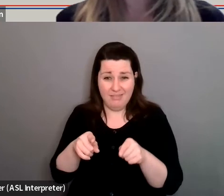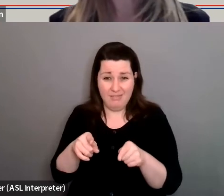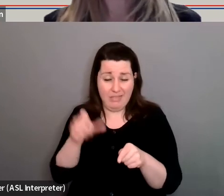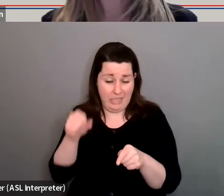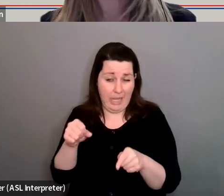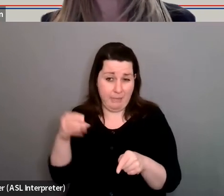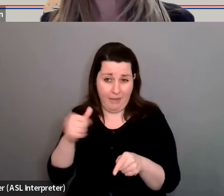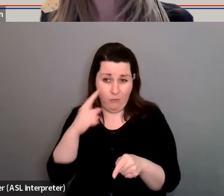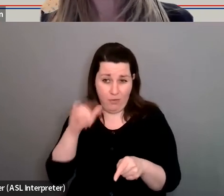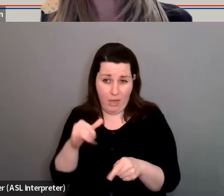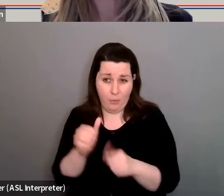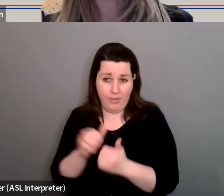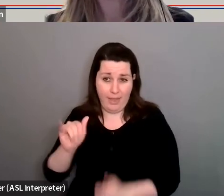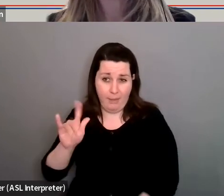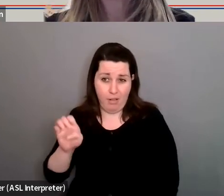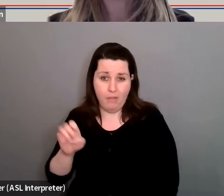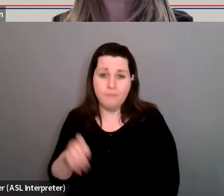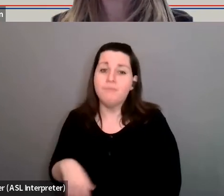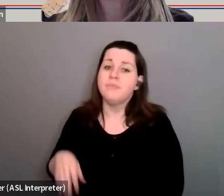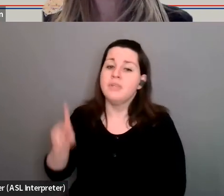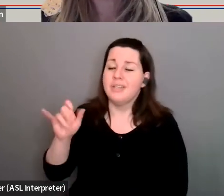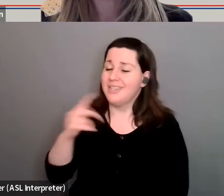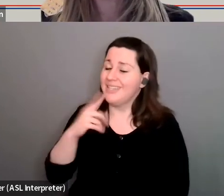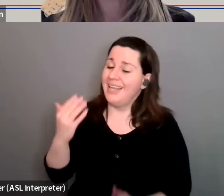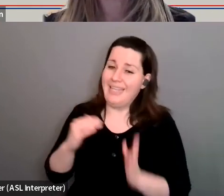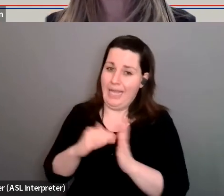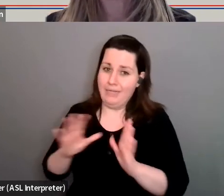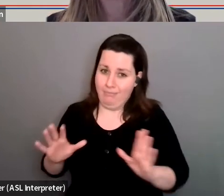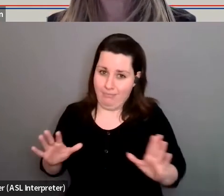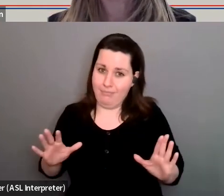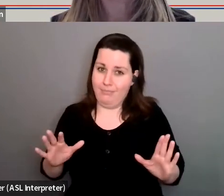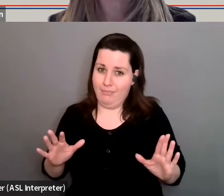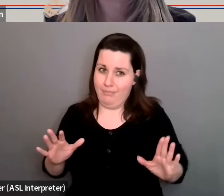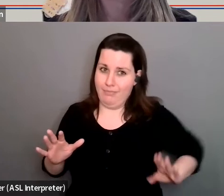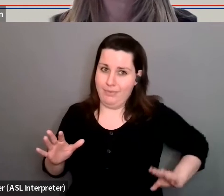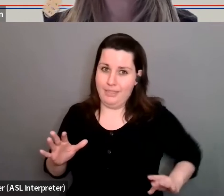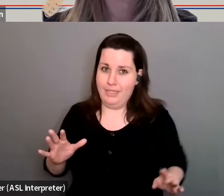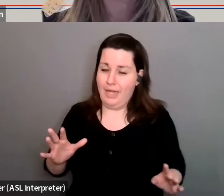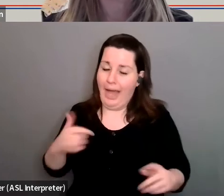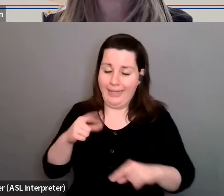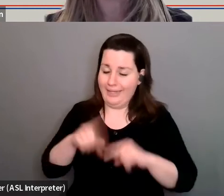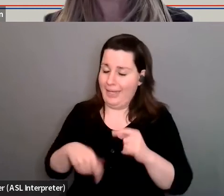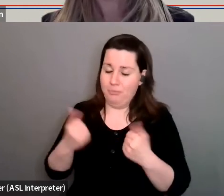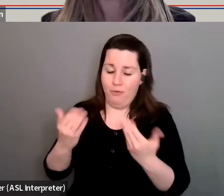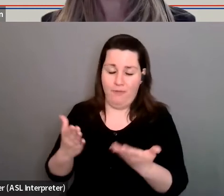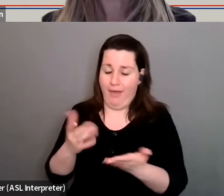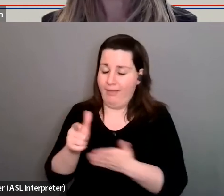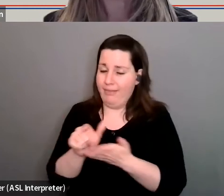that with the fact that, I'm going to say that you cannot, I cannot give tax or legal